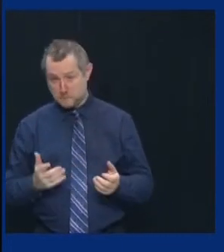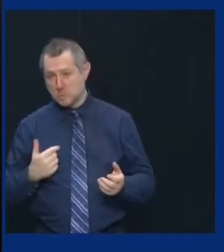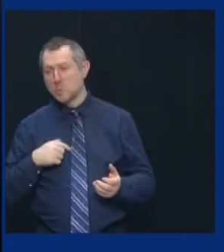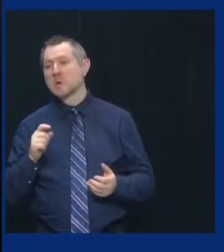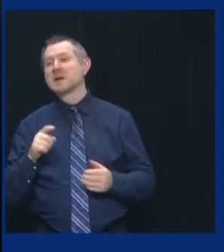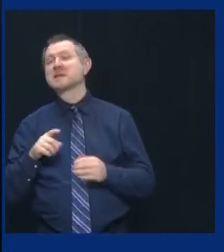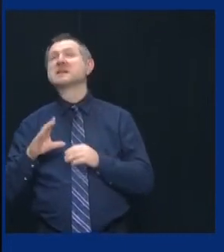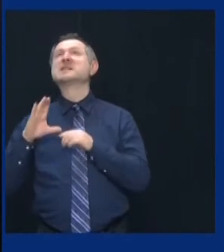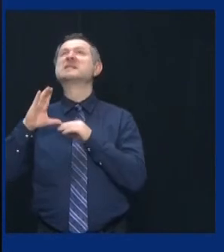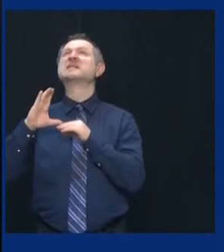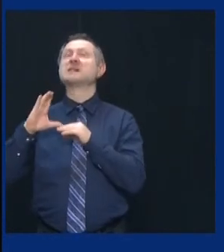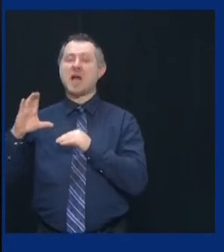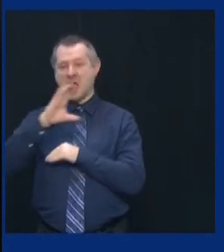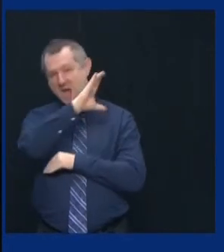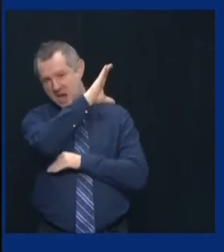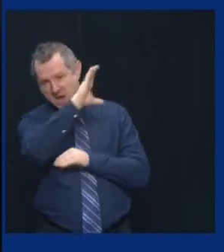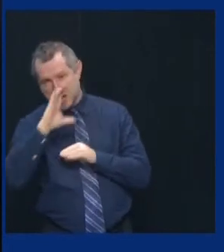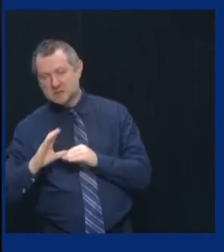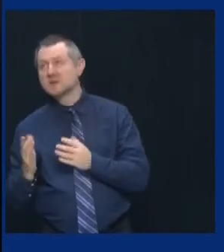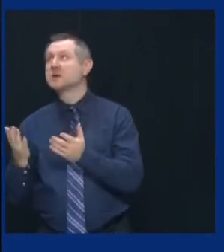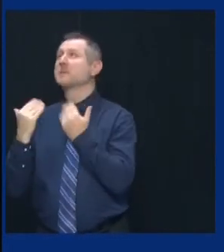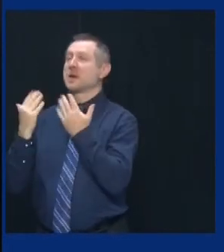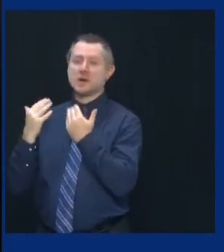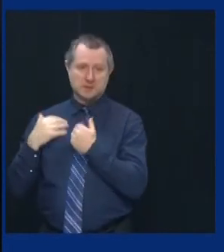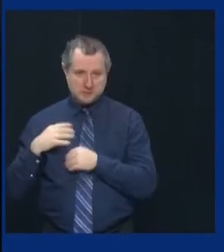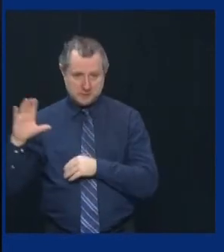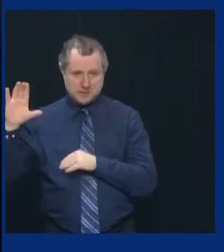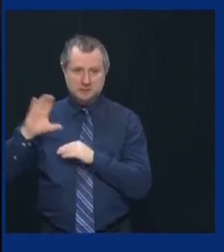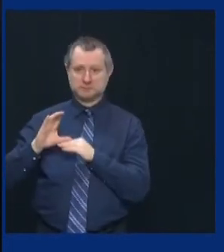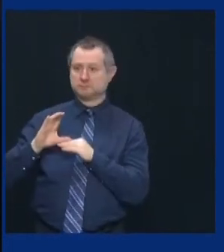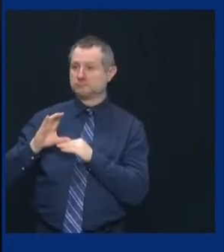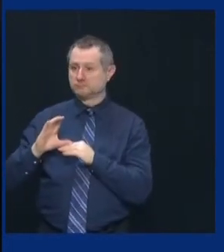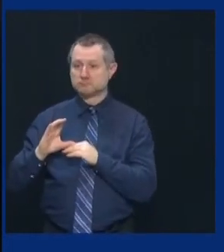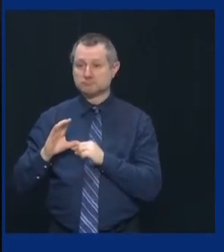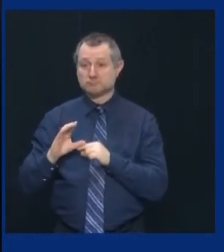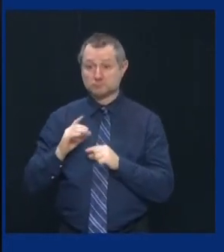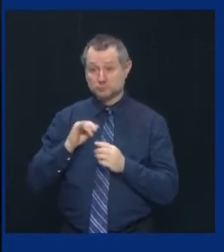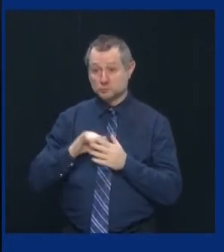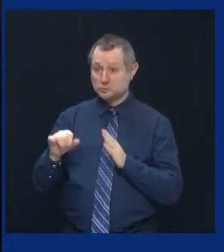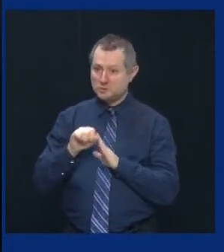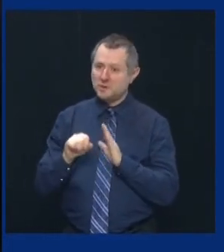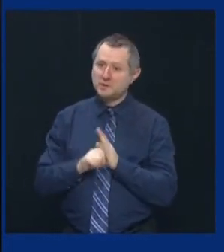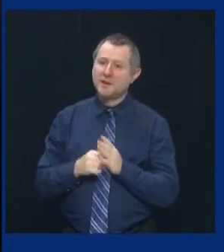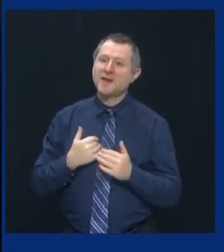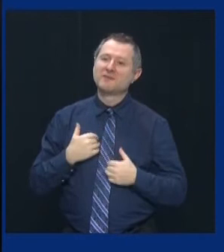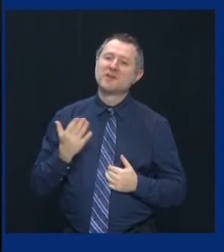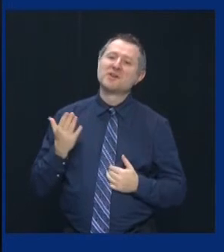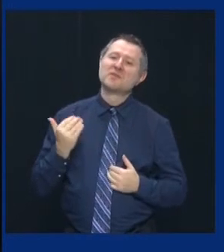and the bucket is empty, and the bucket is called a $15 billion state deficit.